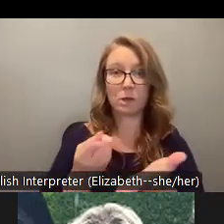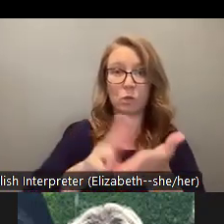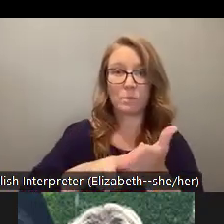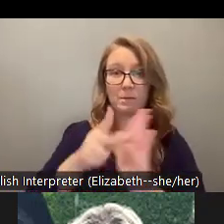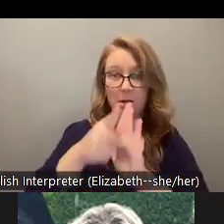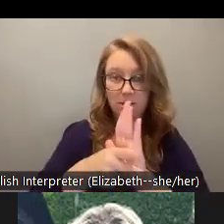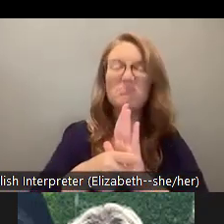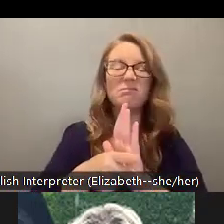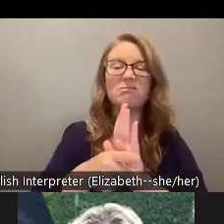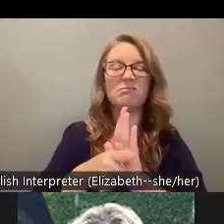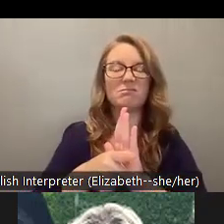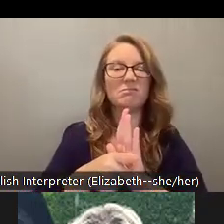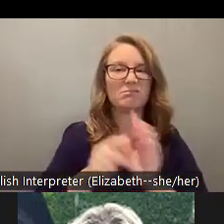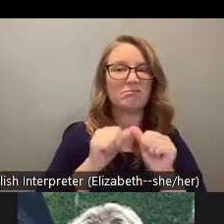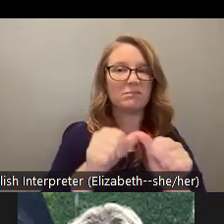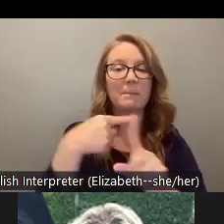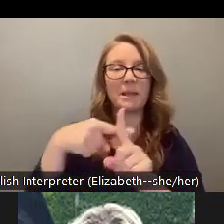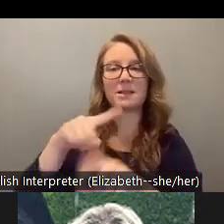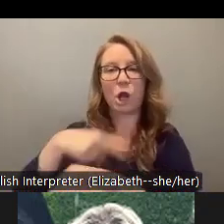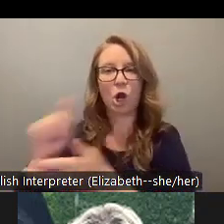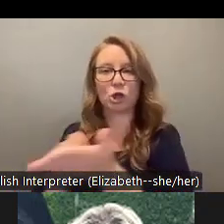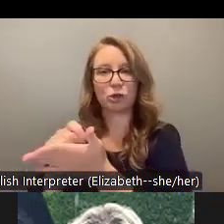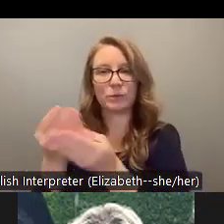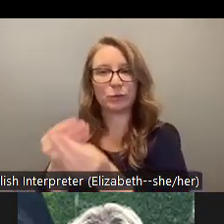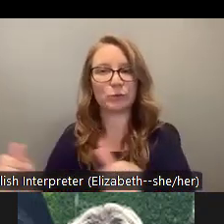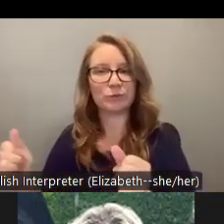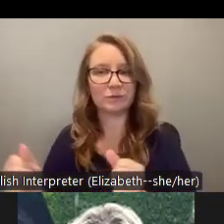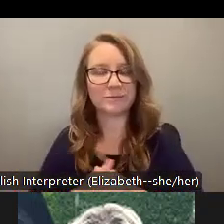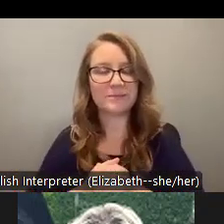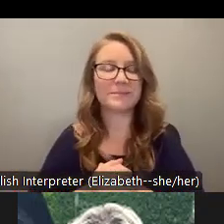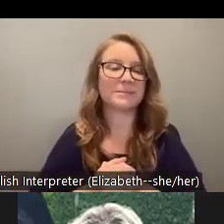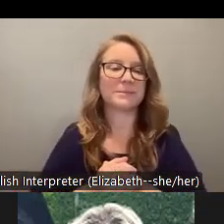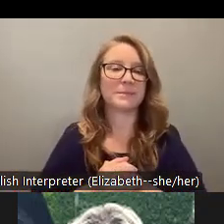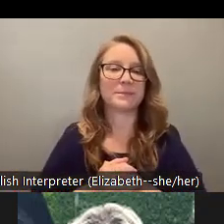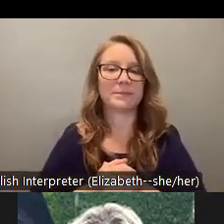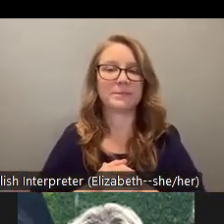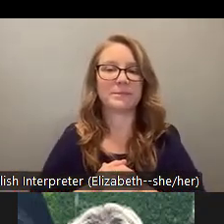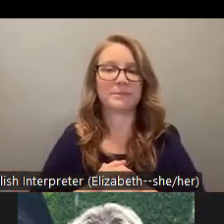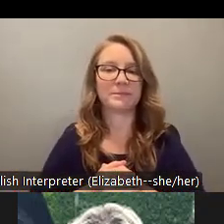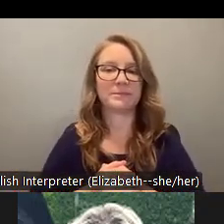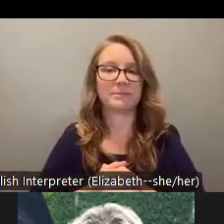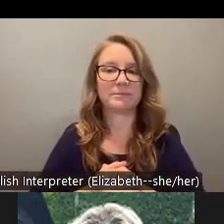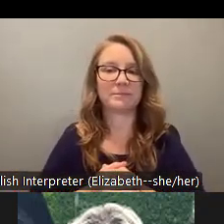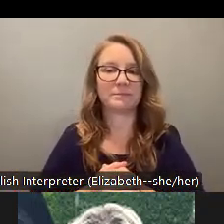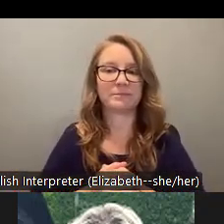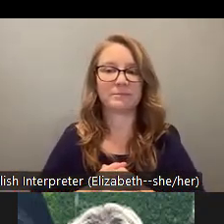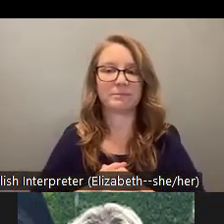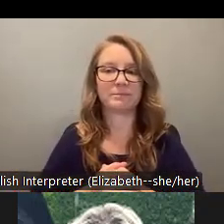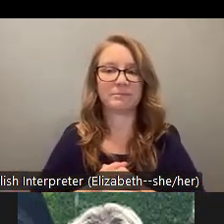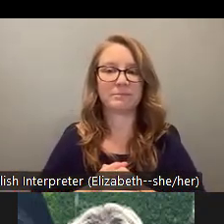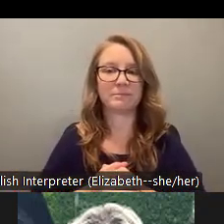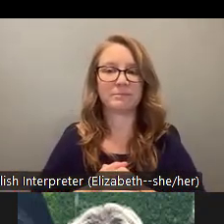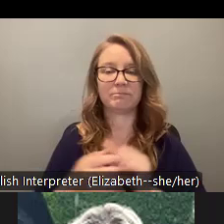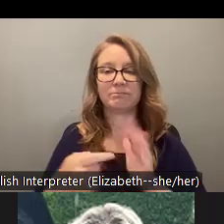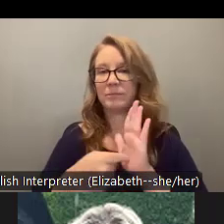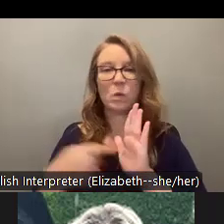policy that we'll have in place and any long-term solutions we may have. I think I noted that we're not going